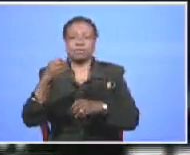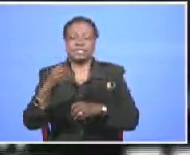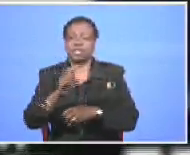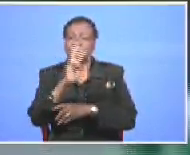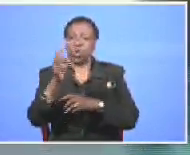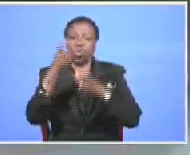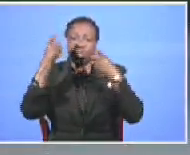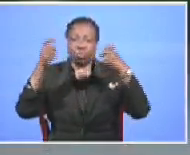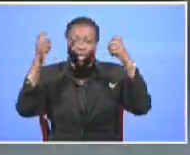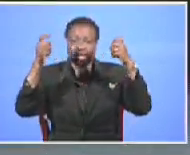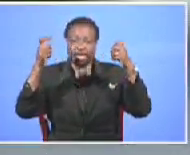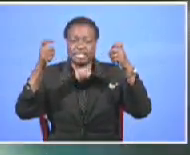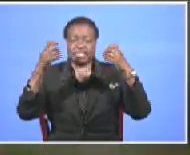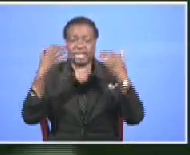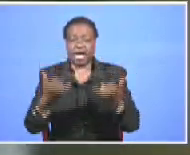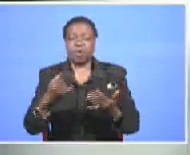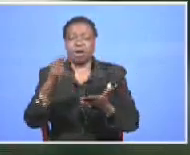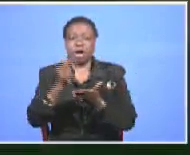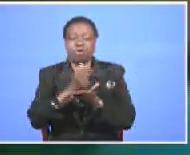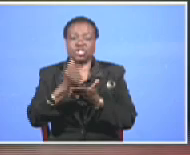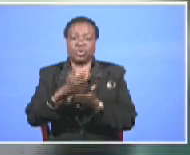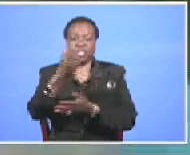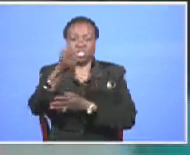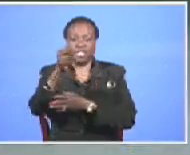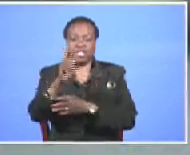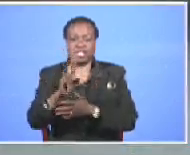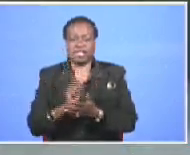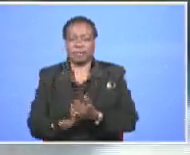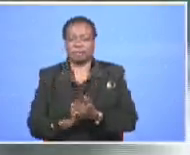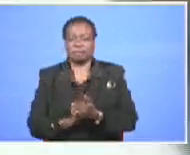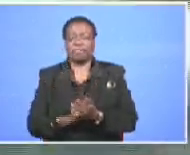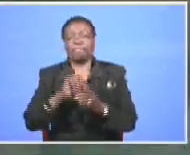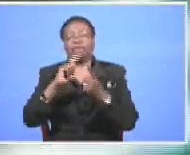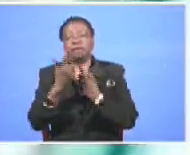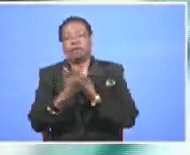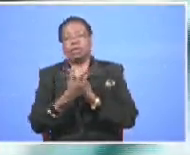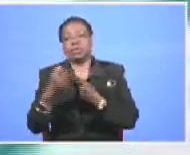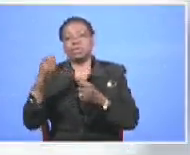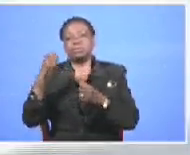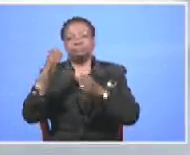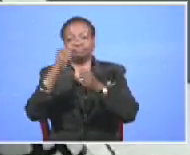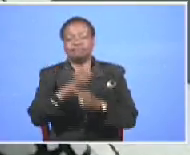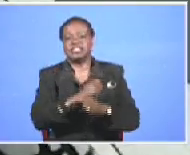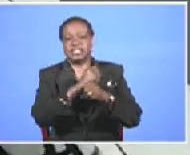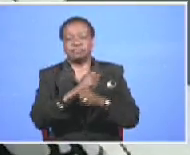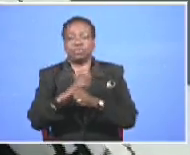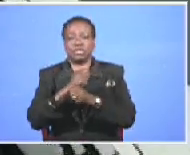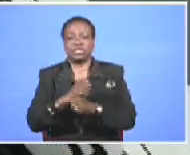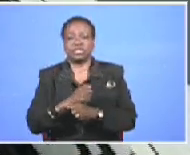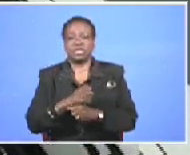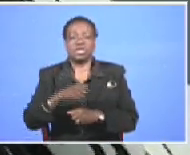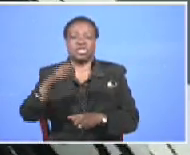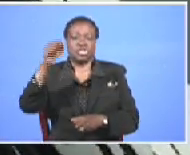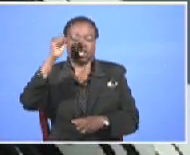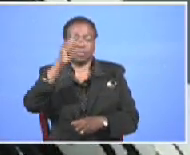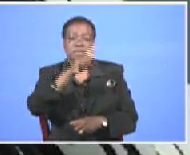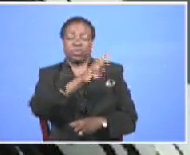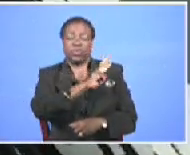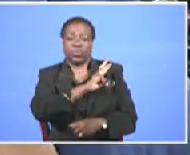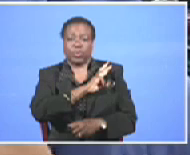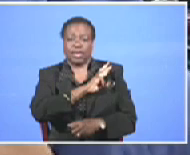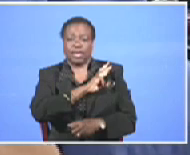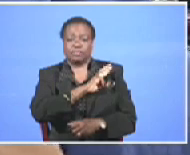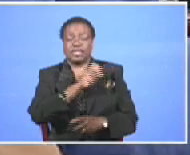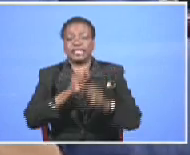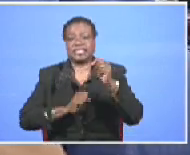graduating senior. And some New Year's wishes from some local sports figures. Boxer Sherman the Tank Williams, the president of the New Providence Cycling